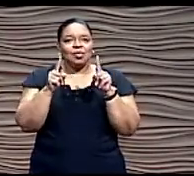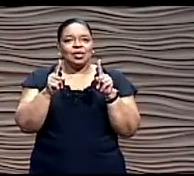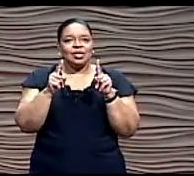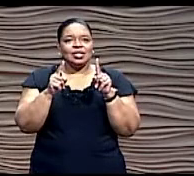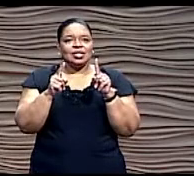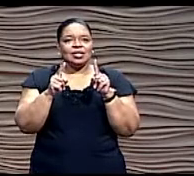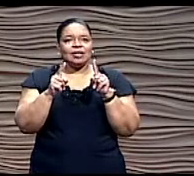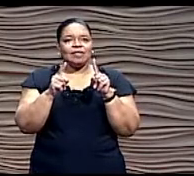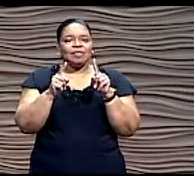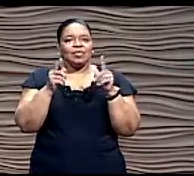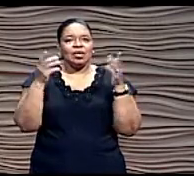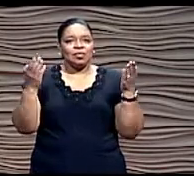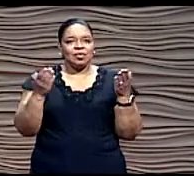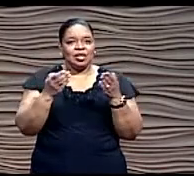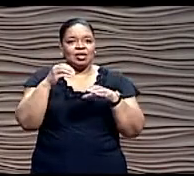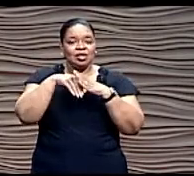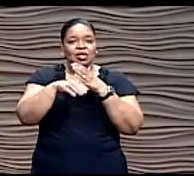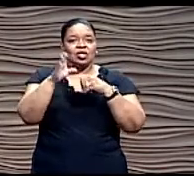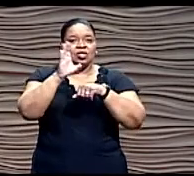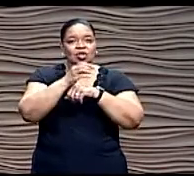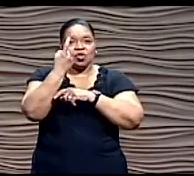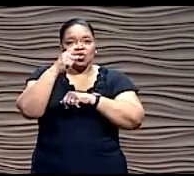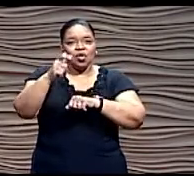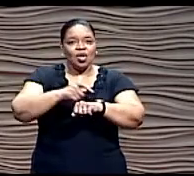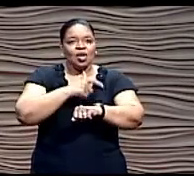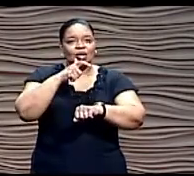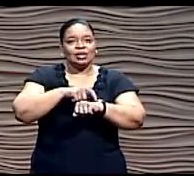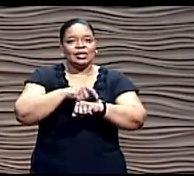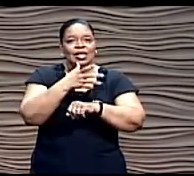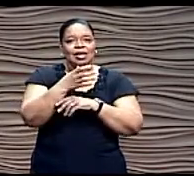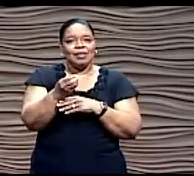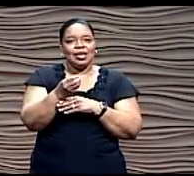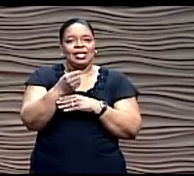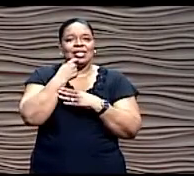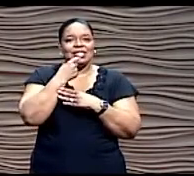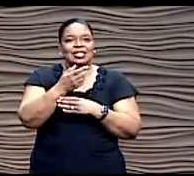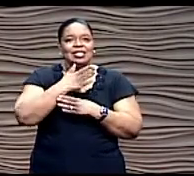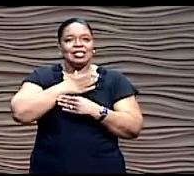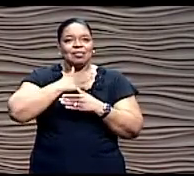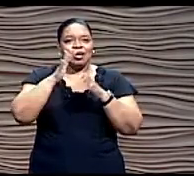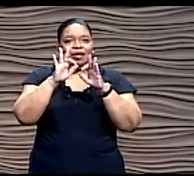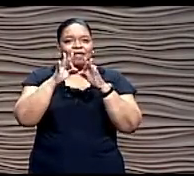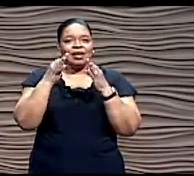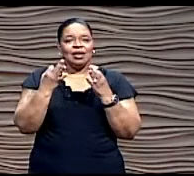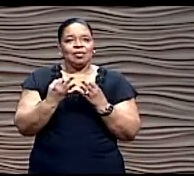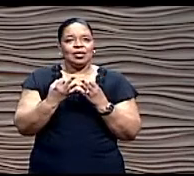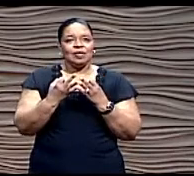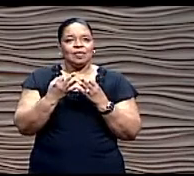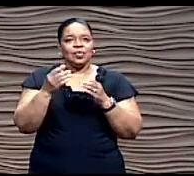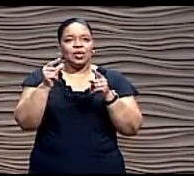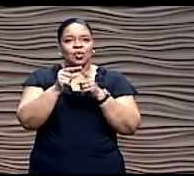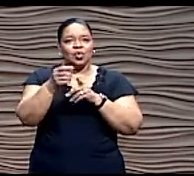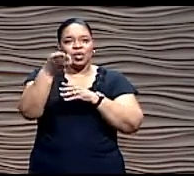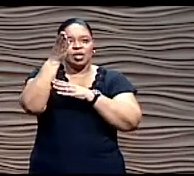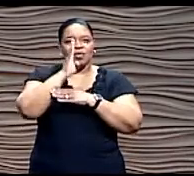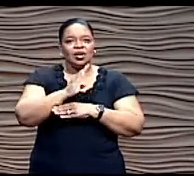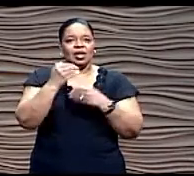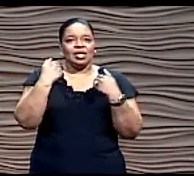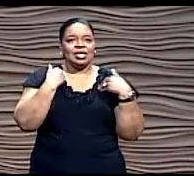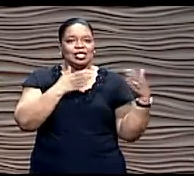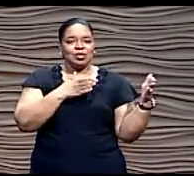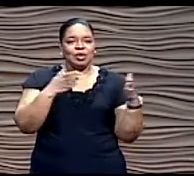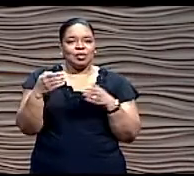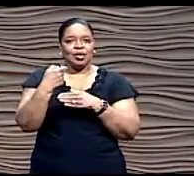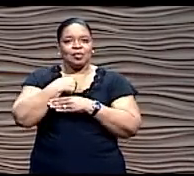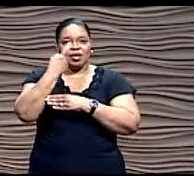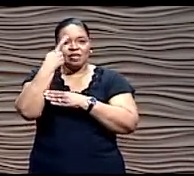I've been with you for a long time, and I said to my family, the word of God has prepared me for